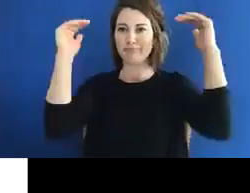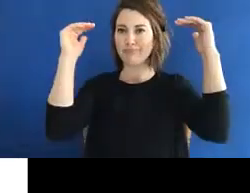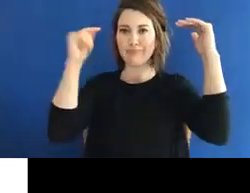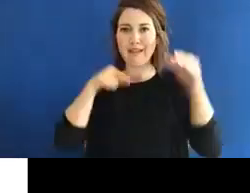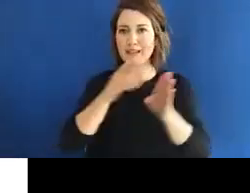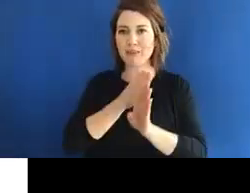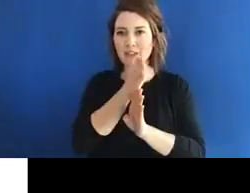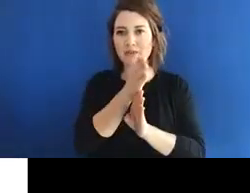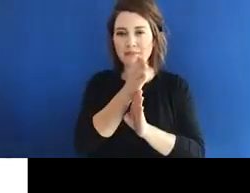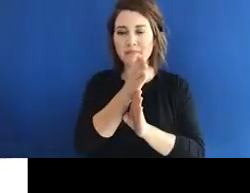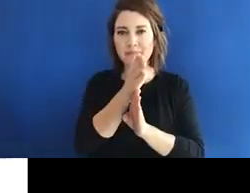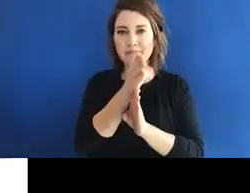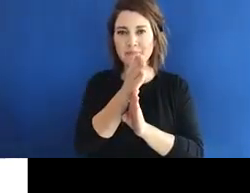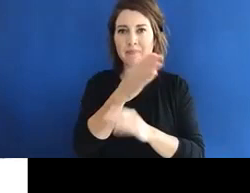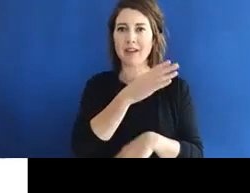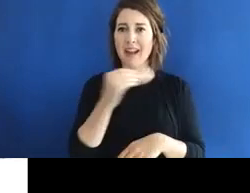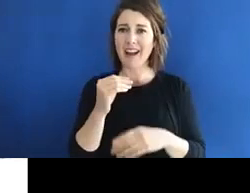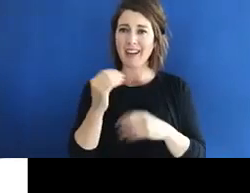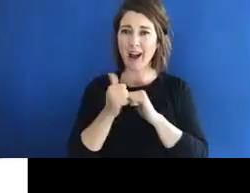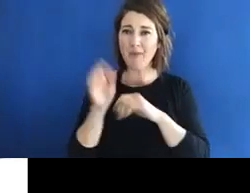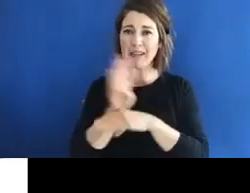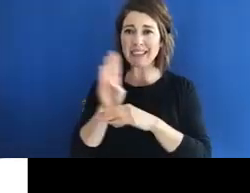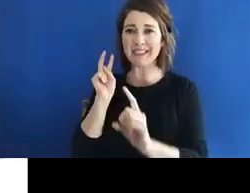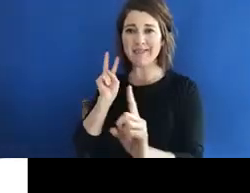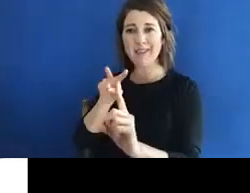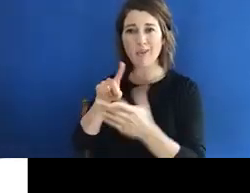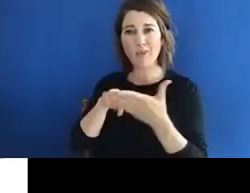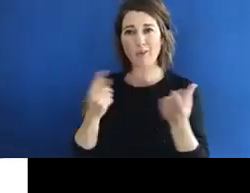also how individuals feel about that profession.